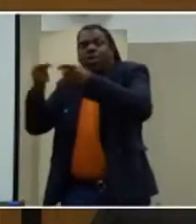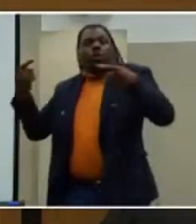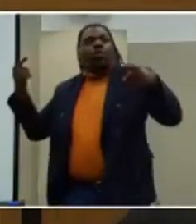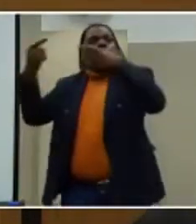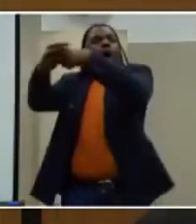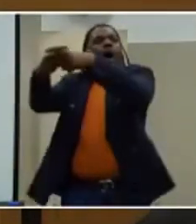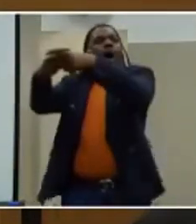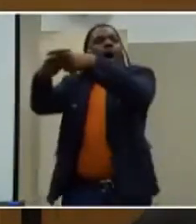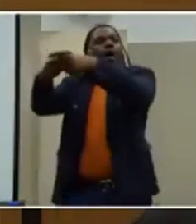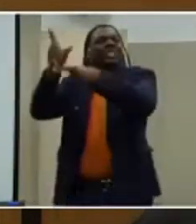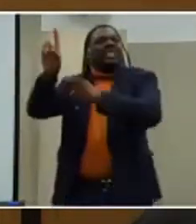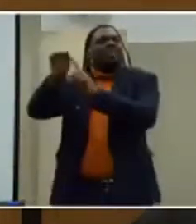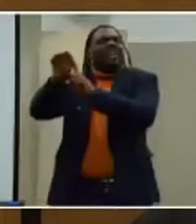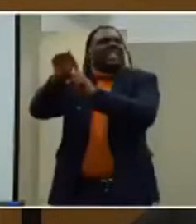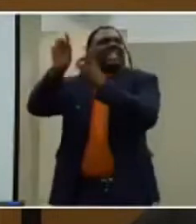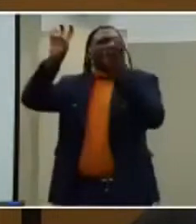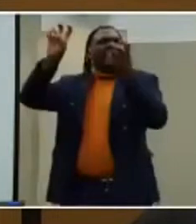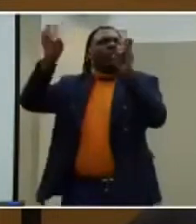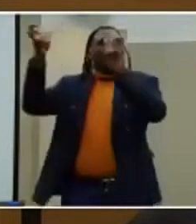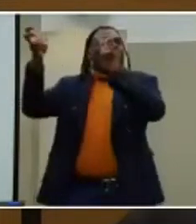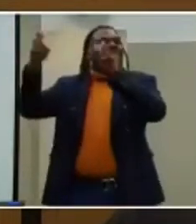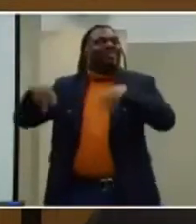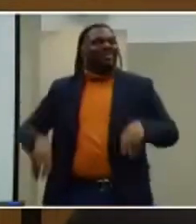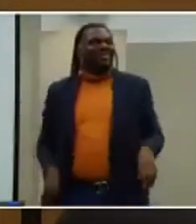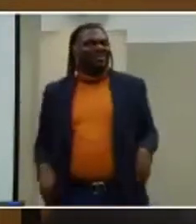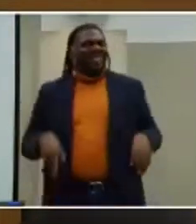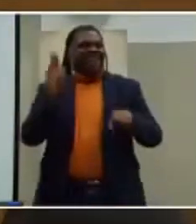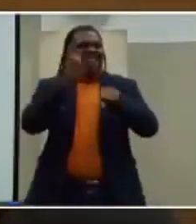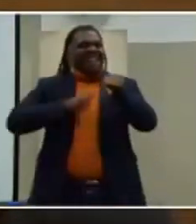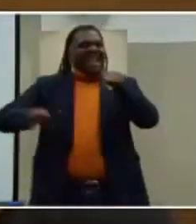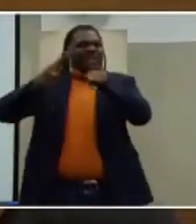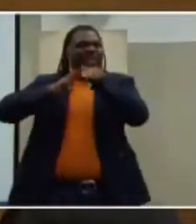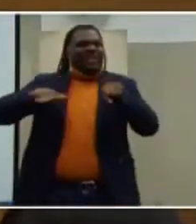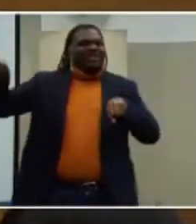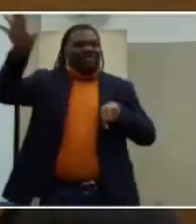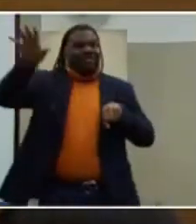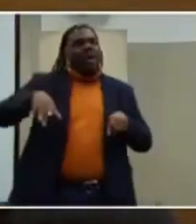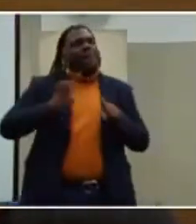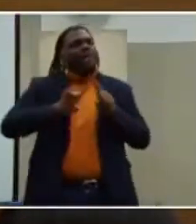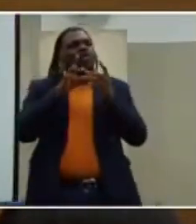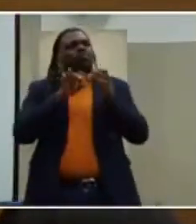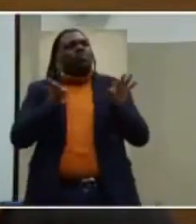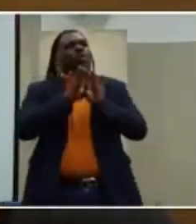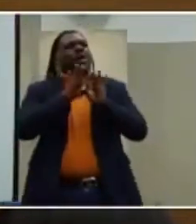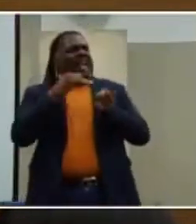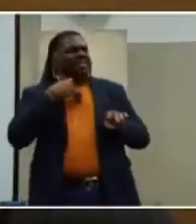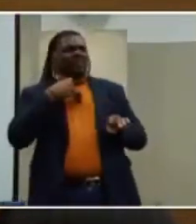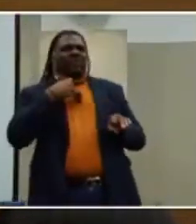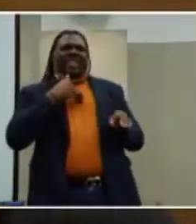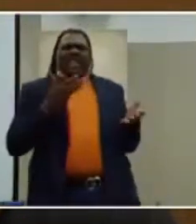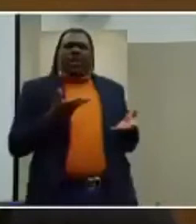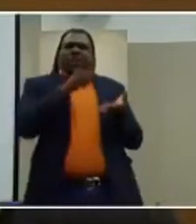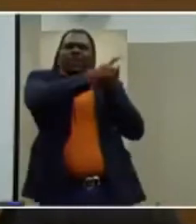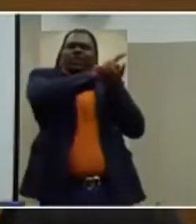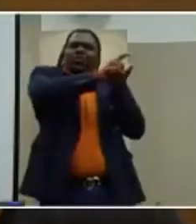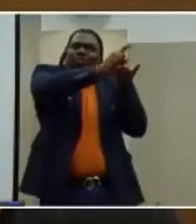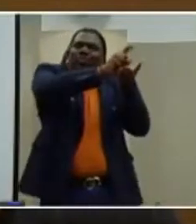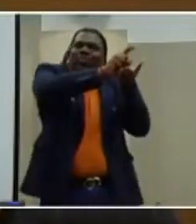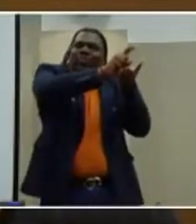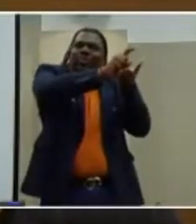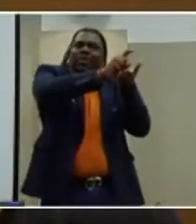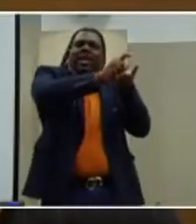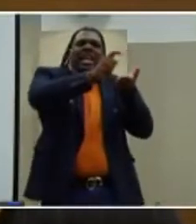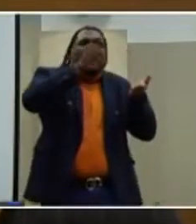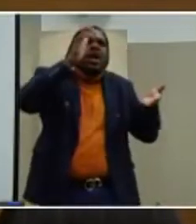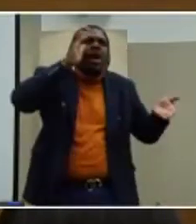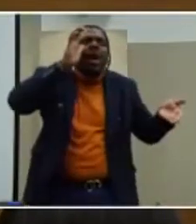cross-disability issues in the nation. It's especially important to have you here this week, hearing from people across